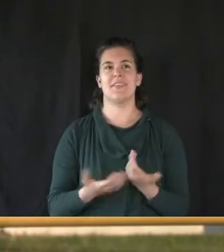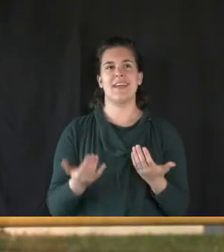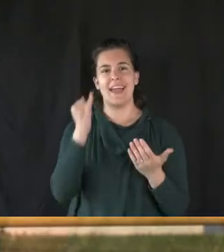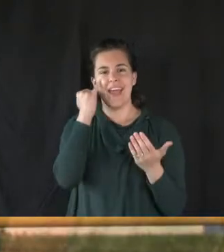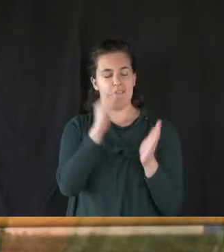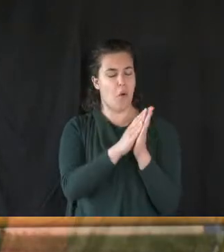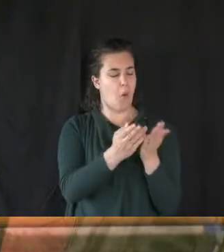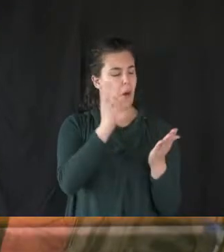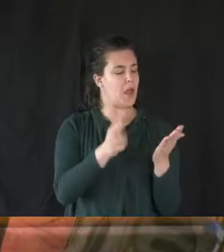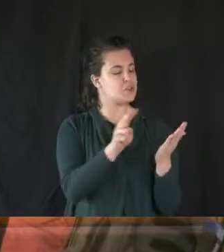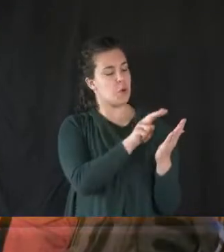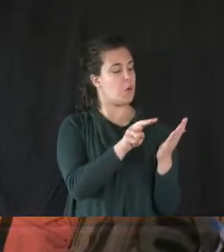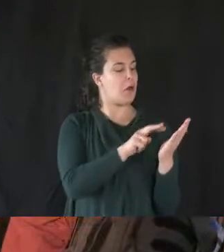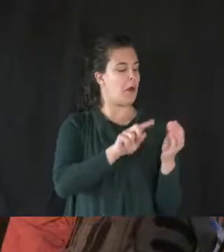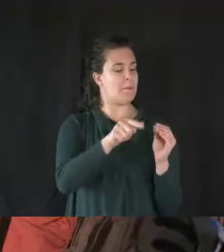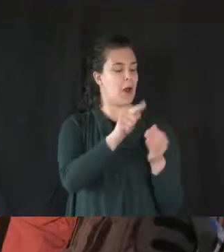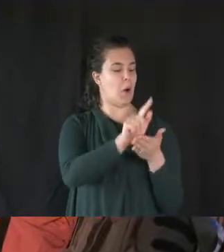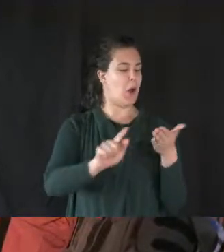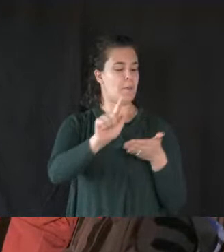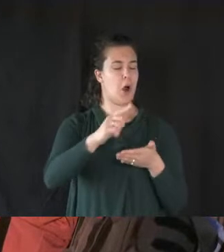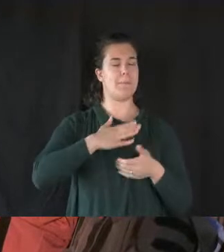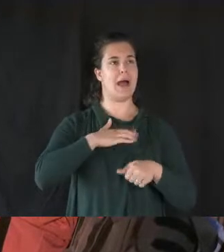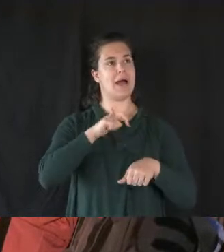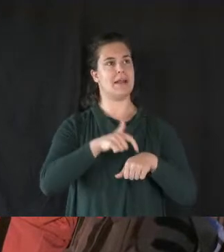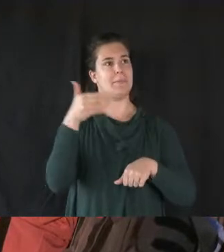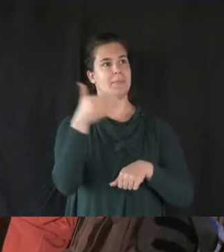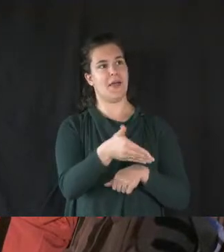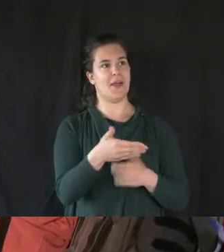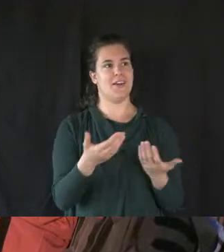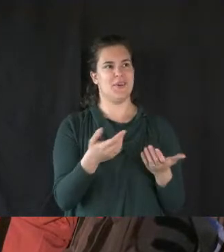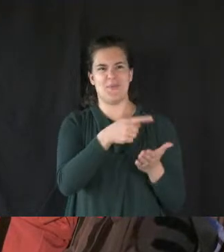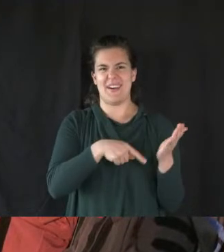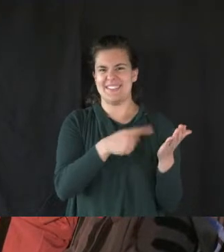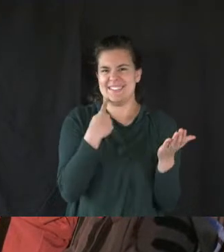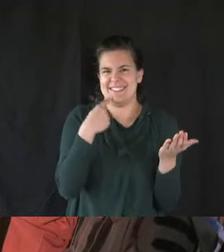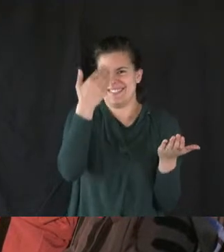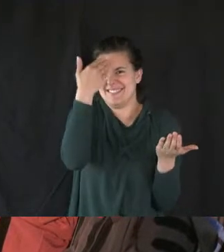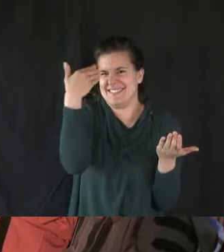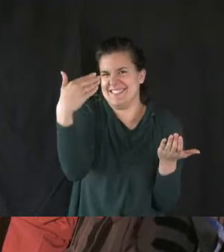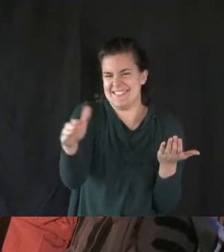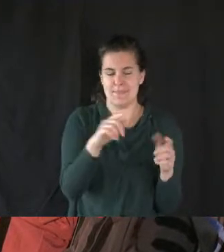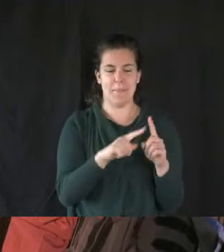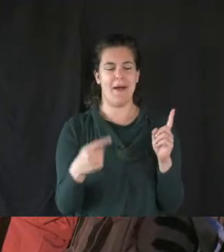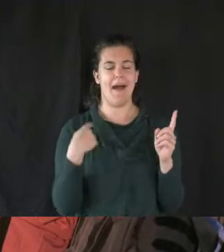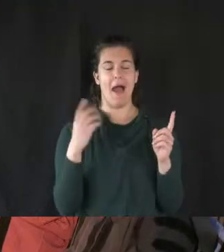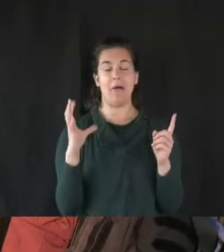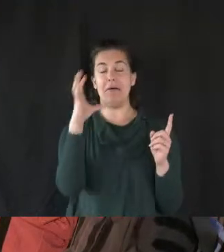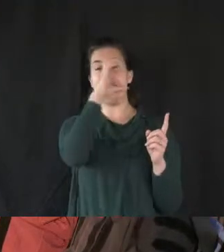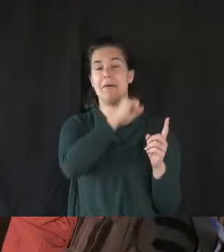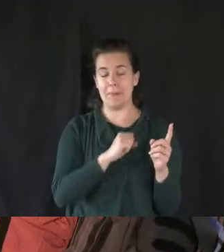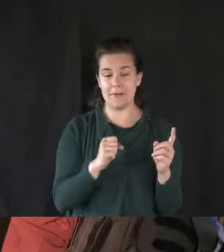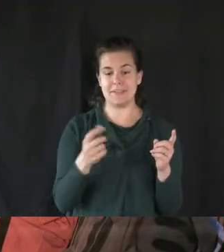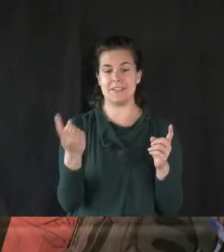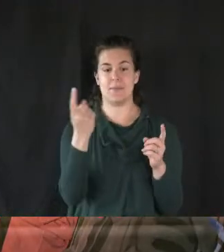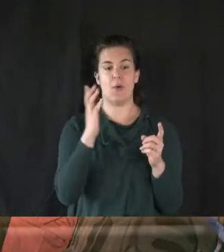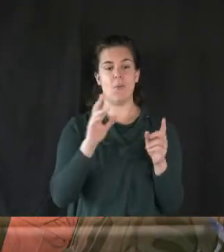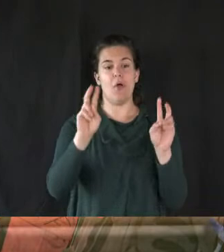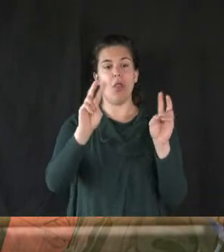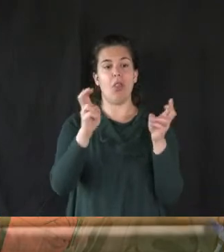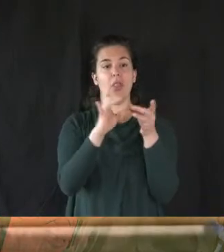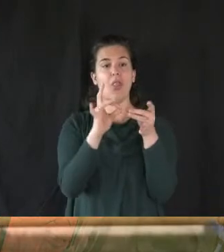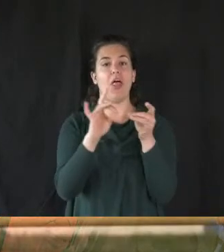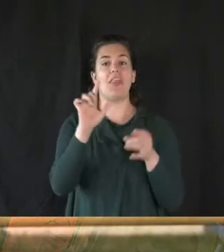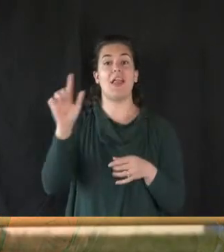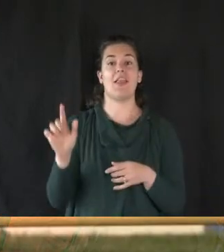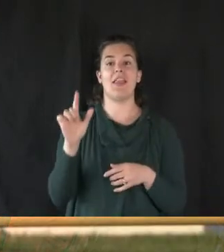LU, but I'd hazard a guess. Somewhere, somebody's going to make a comment about bringing Starbucks to the